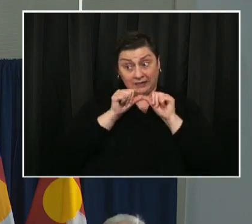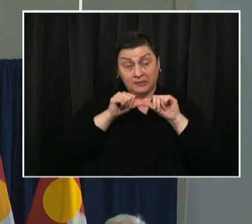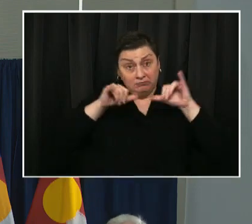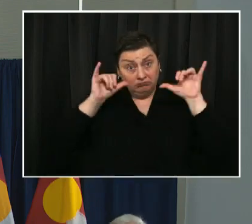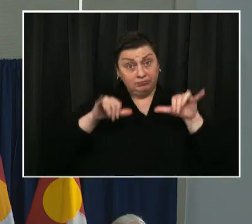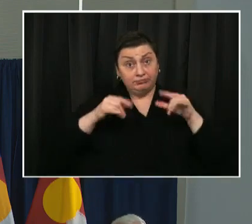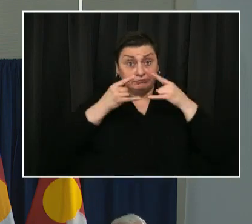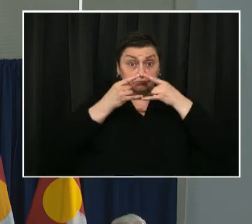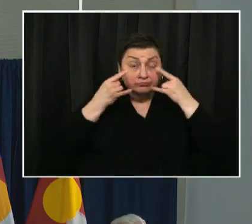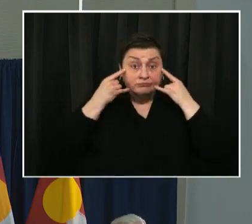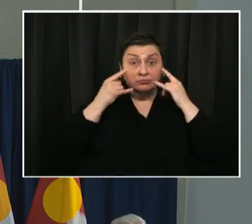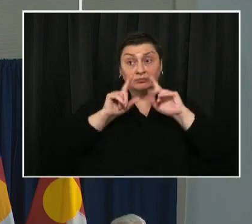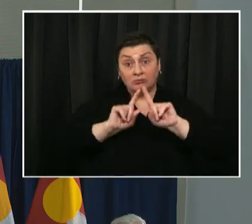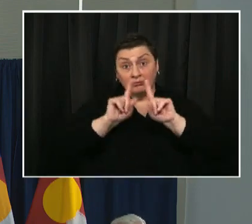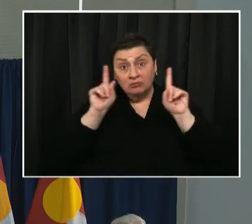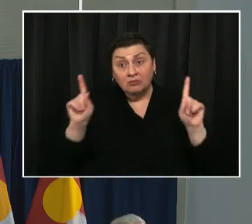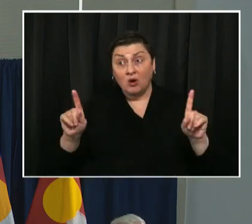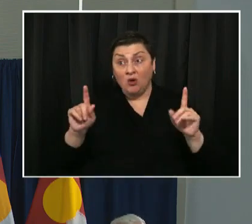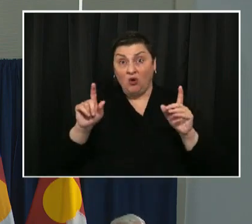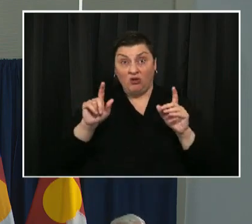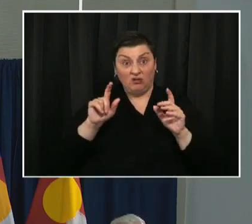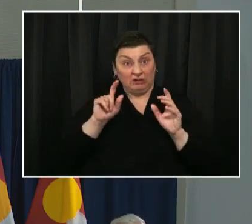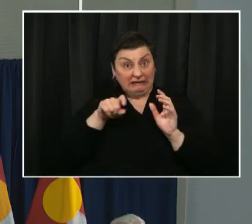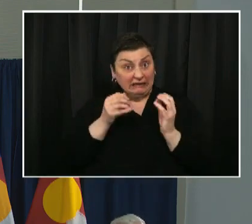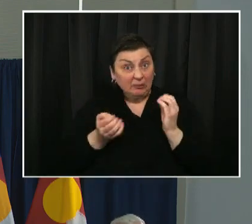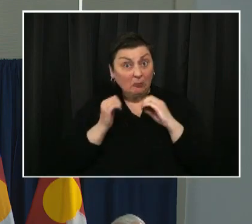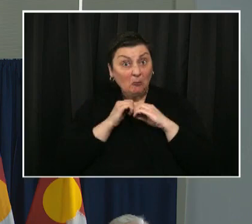when we need to start being even more careful?